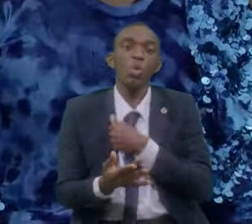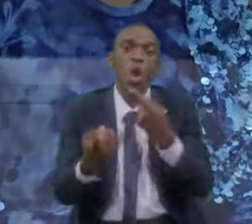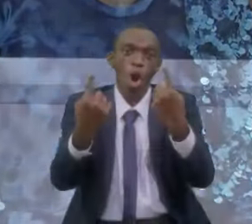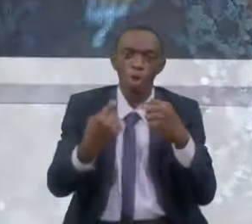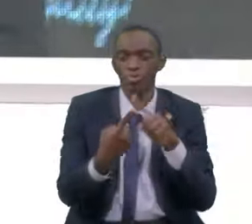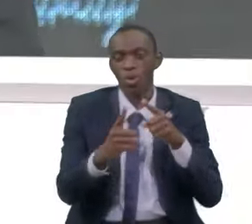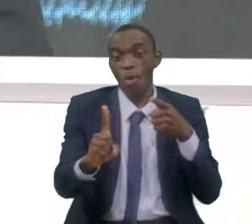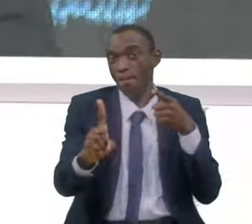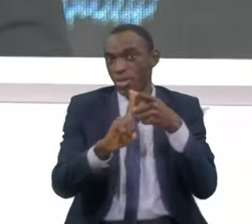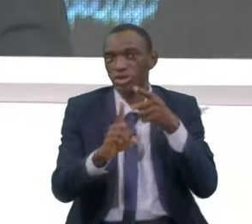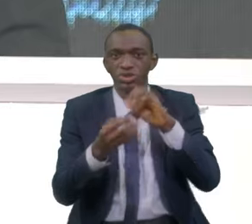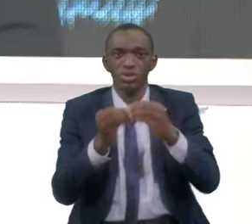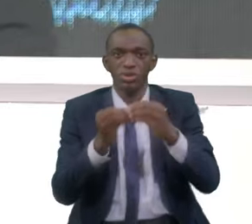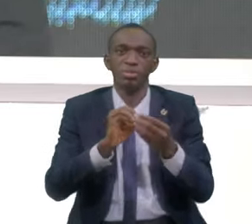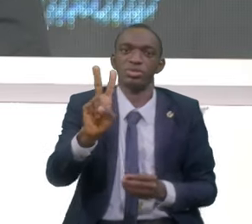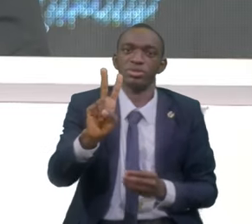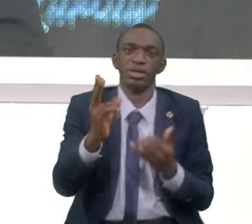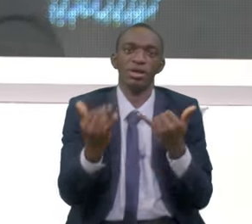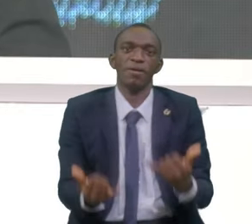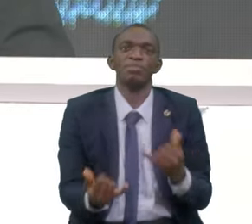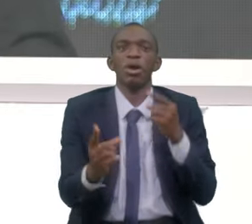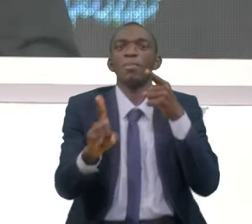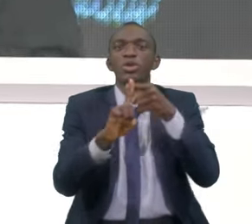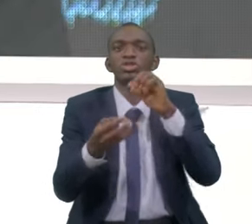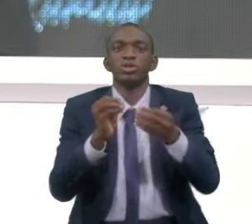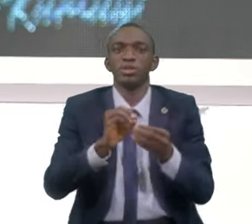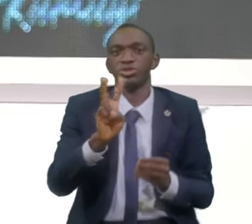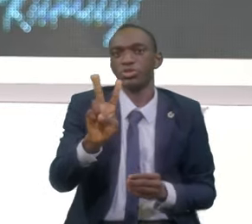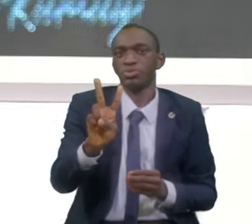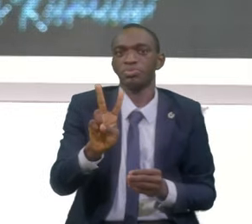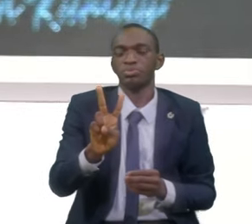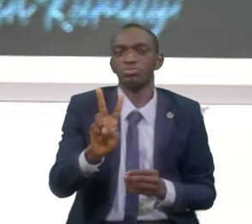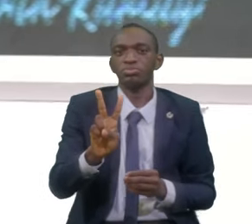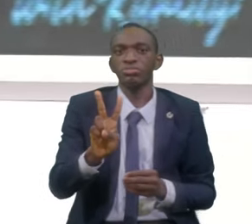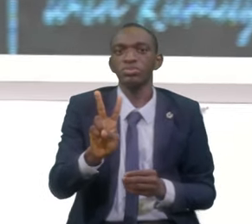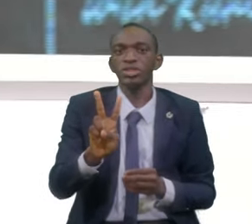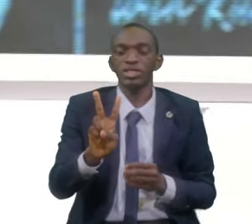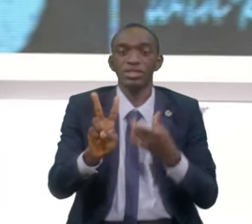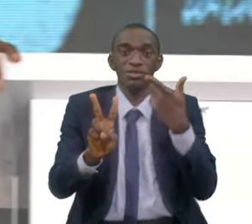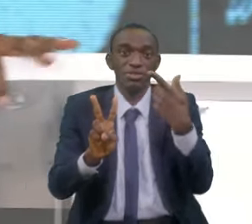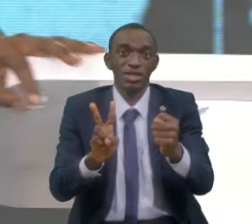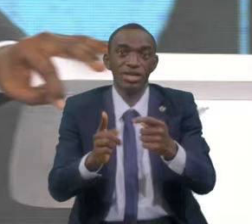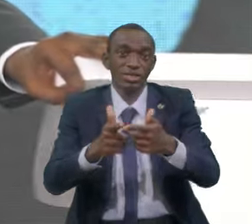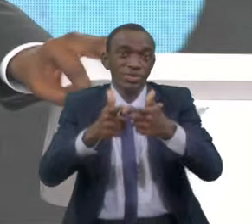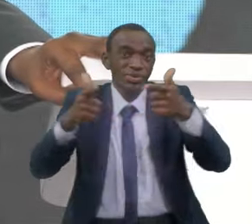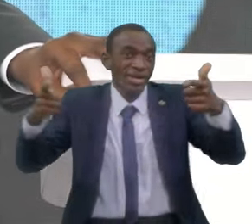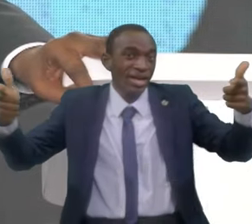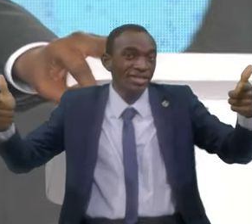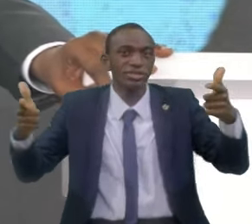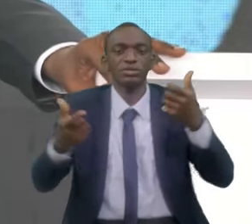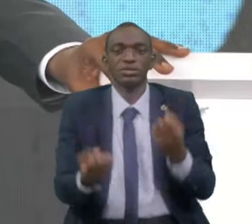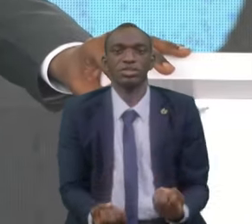point number two now. Point number two, the great sacrifice of